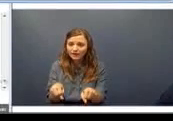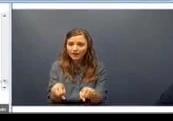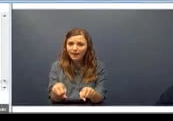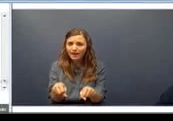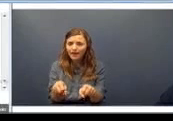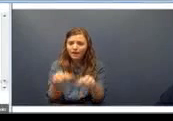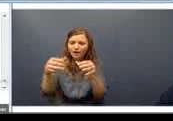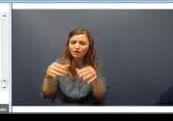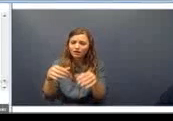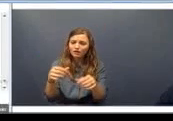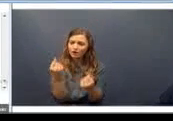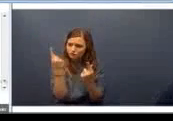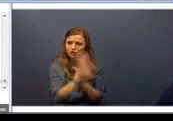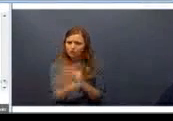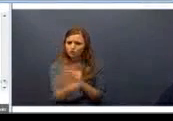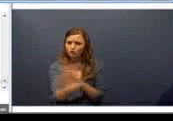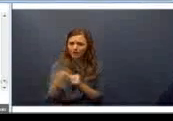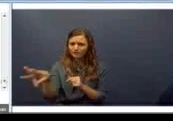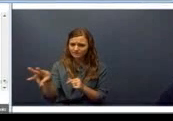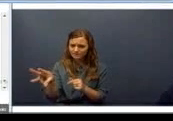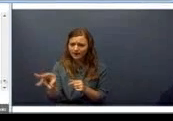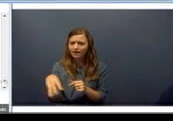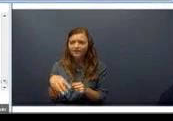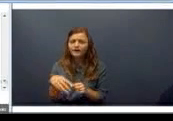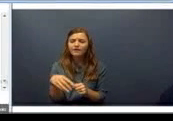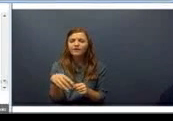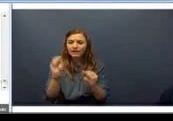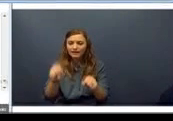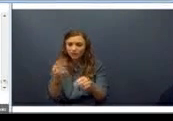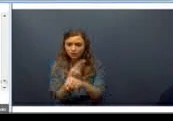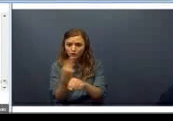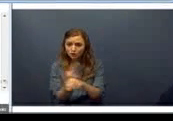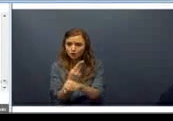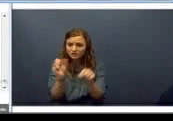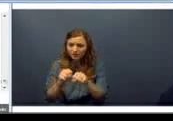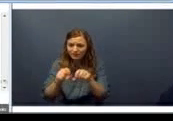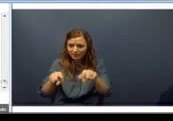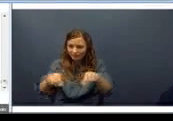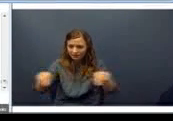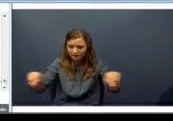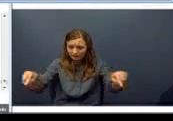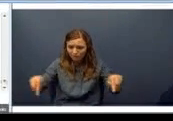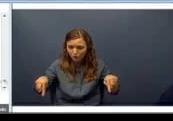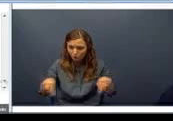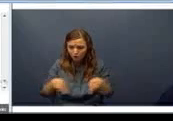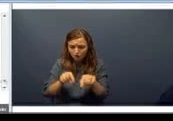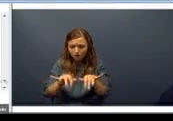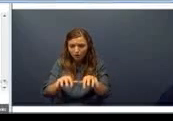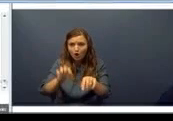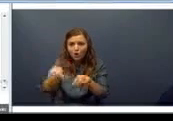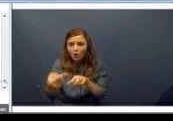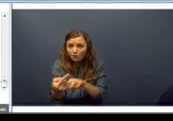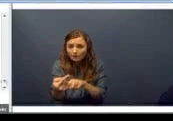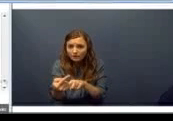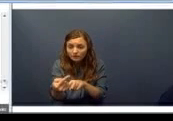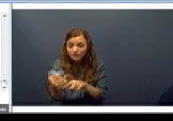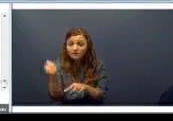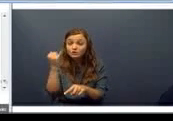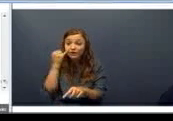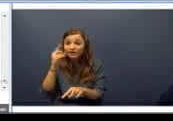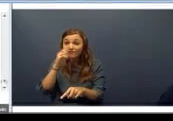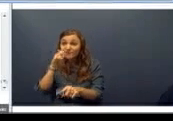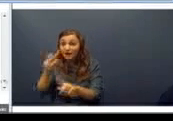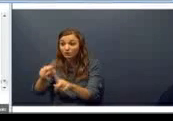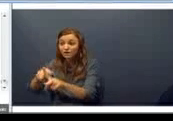And there are some ways you can get a basic sense of the accessibility on your site. One is checking out if you can navigate it with the keyboard only. So unplug your